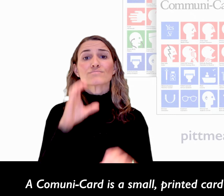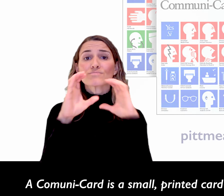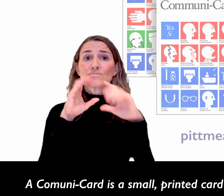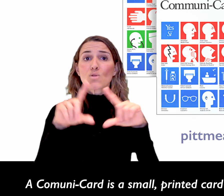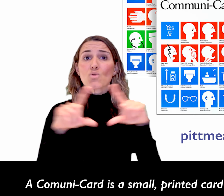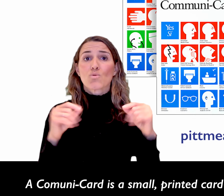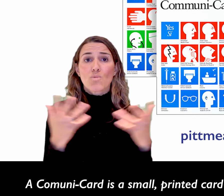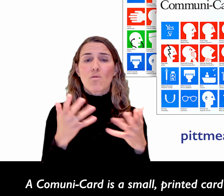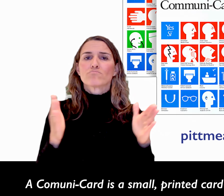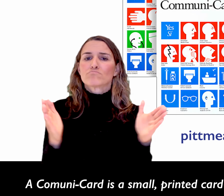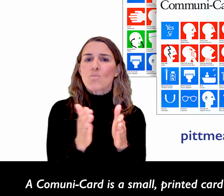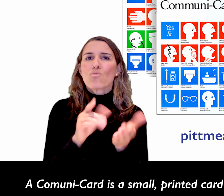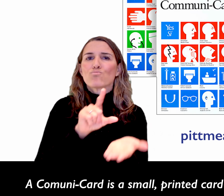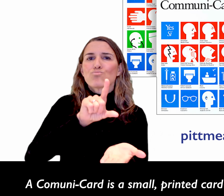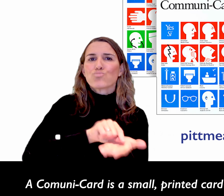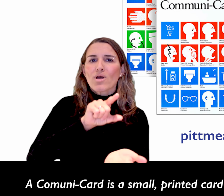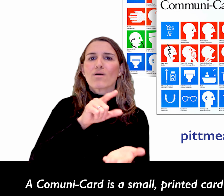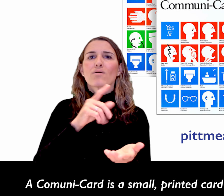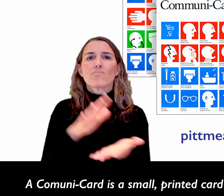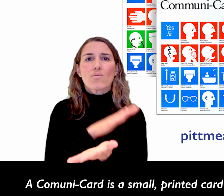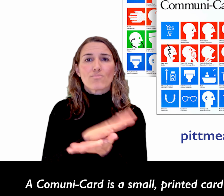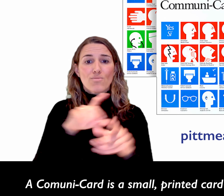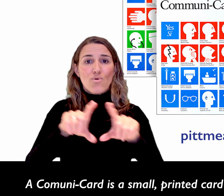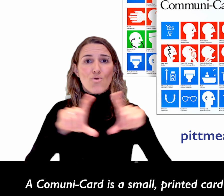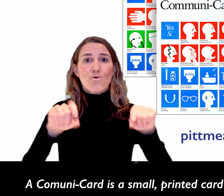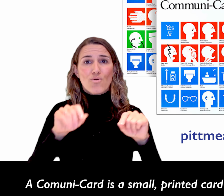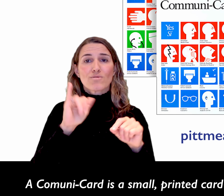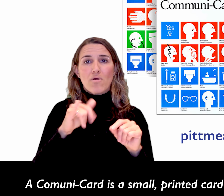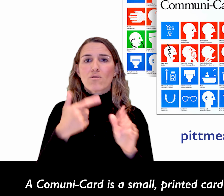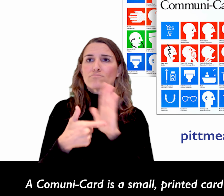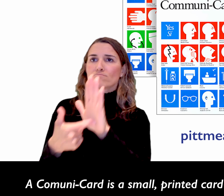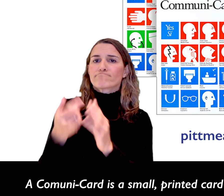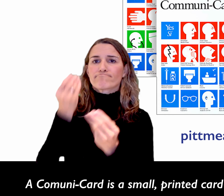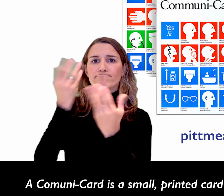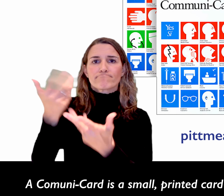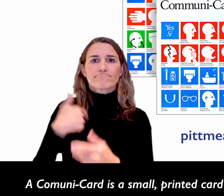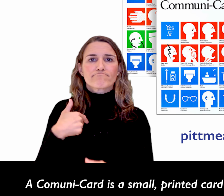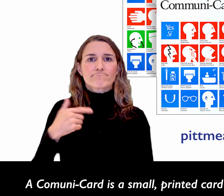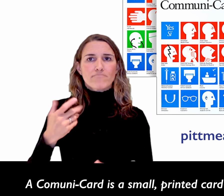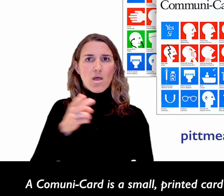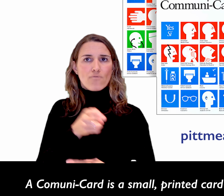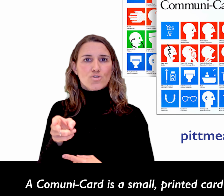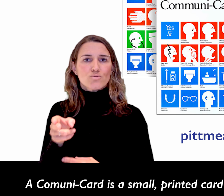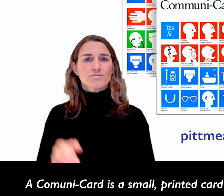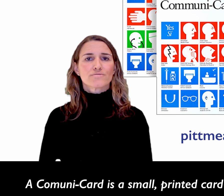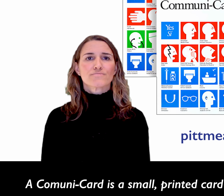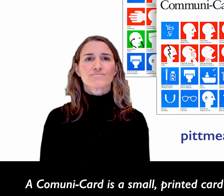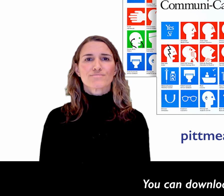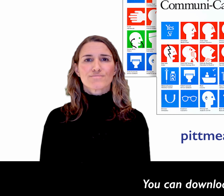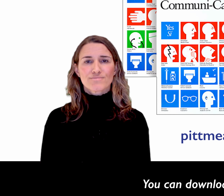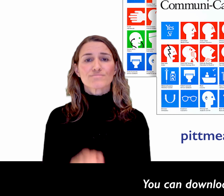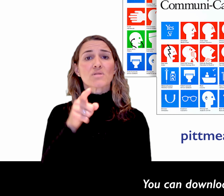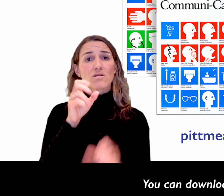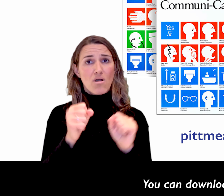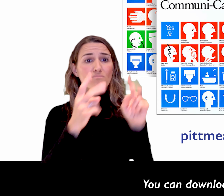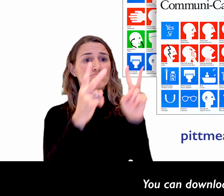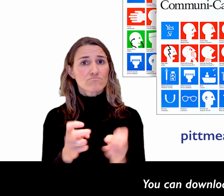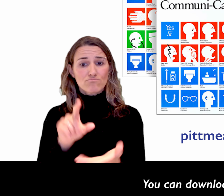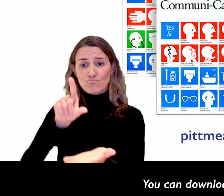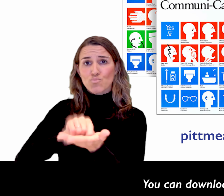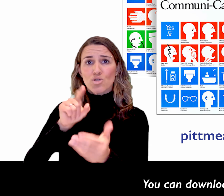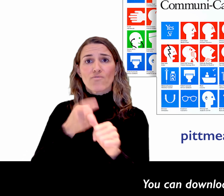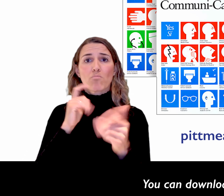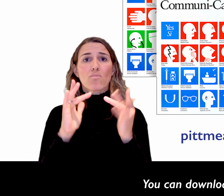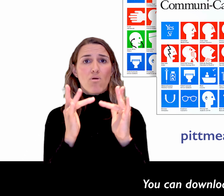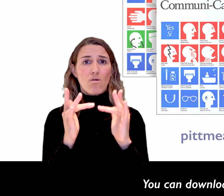A communicard is a small printed card that identifies the bearer as hard of hearing. You can download